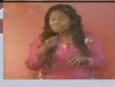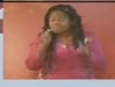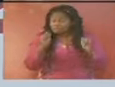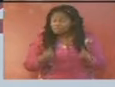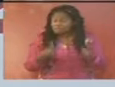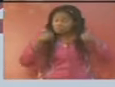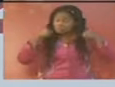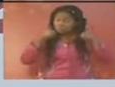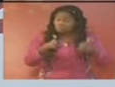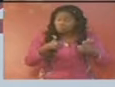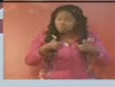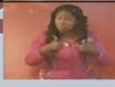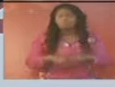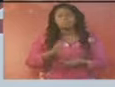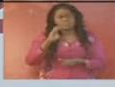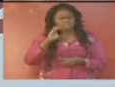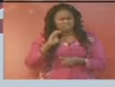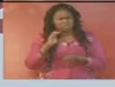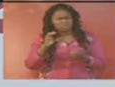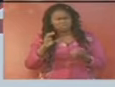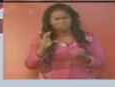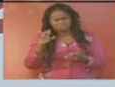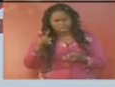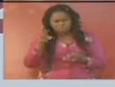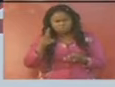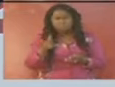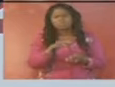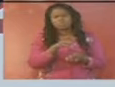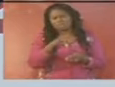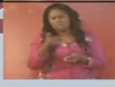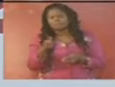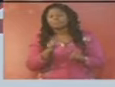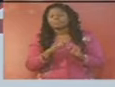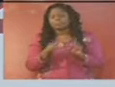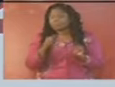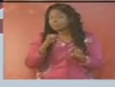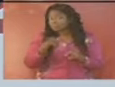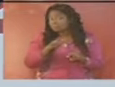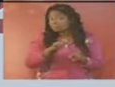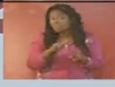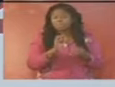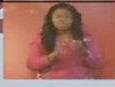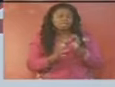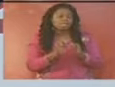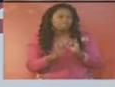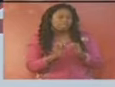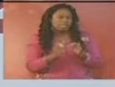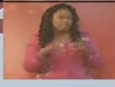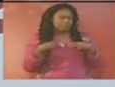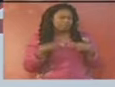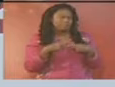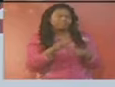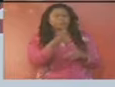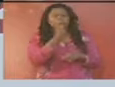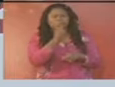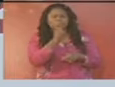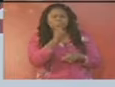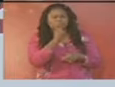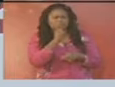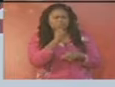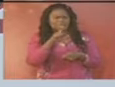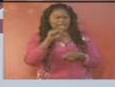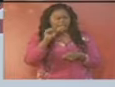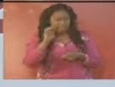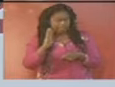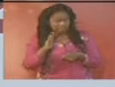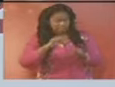same principles of approval will apply, for instance, when private labs started to do PCR testing.